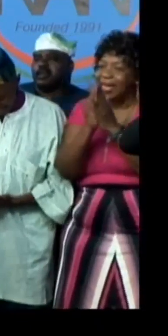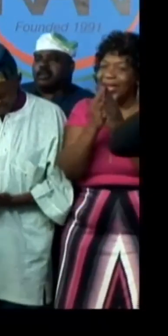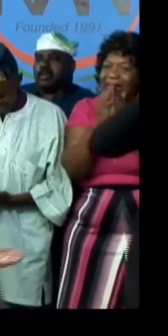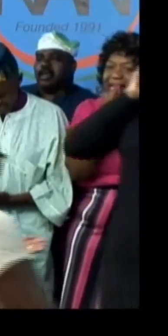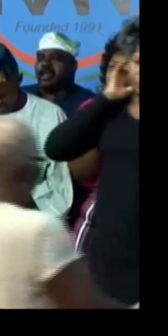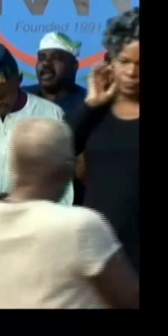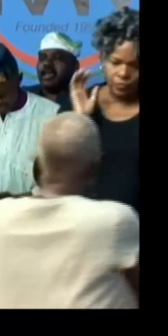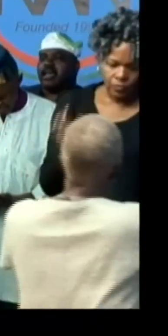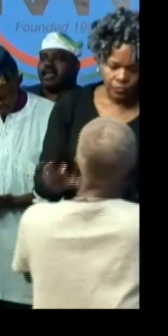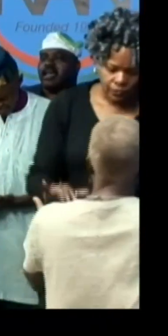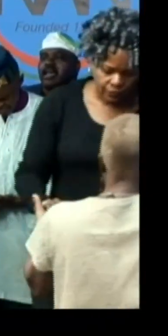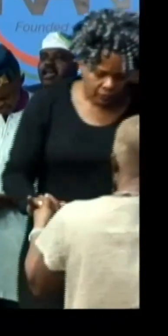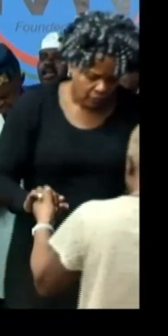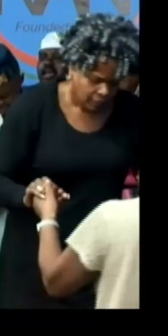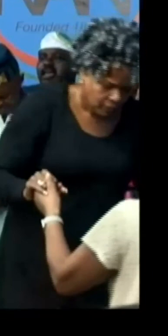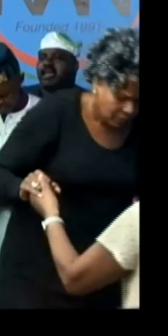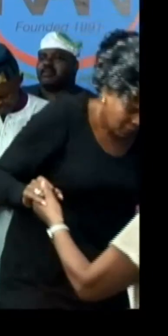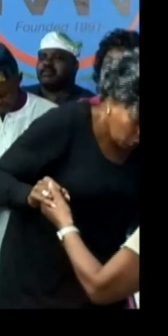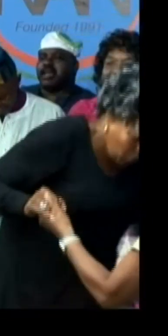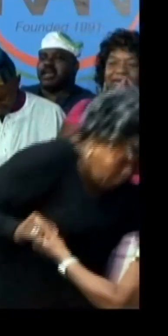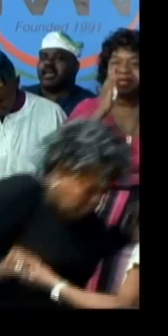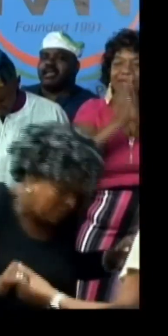Everybody sing.